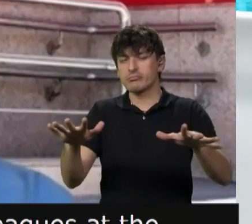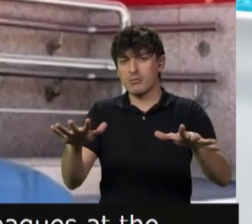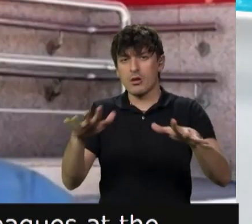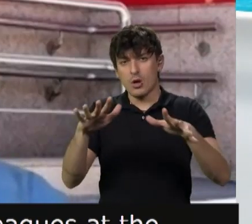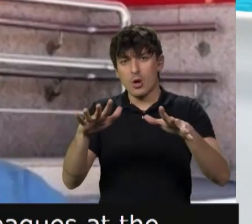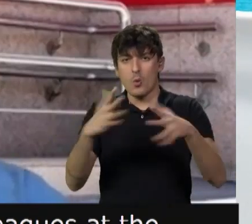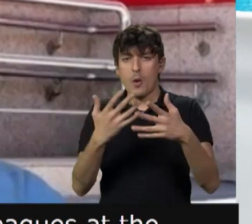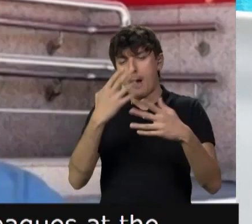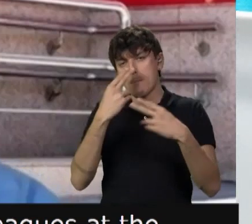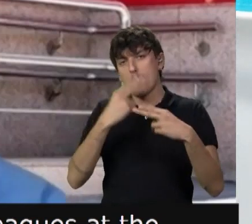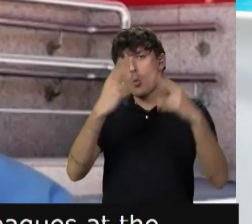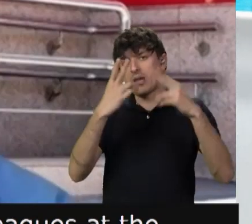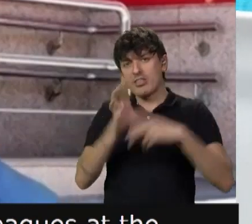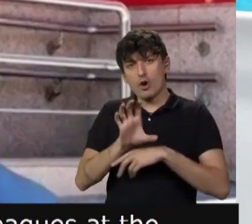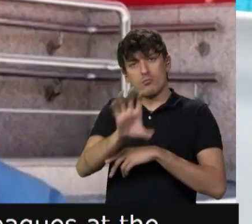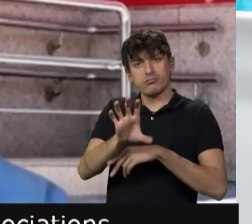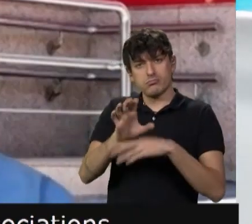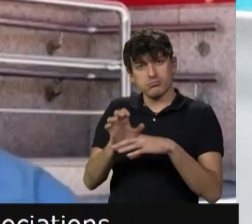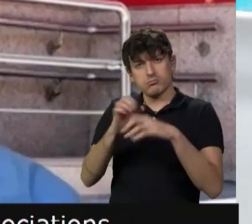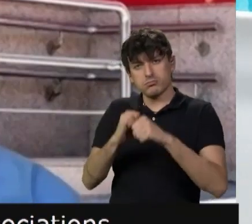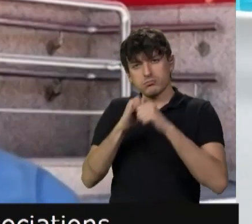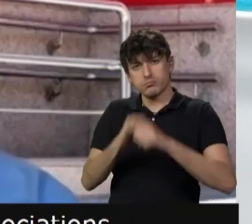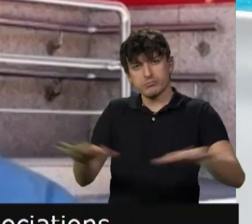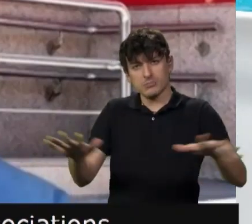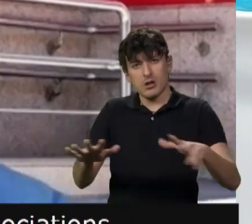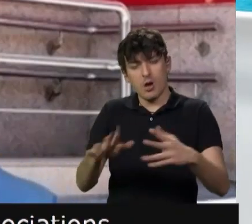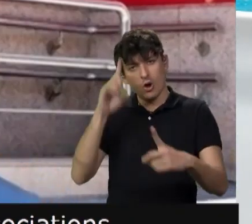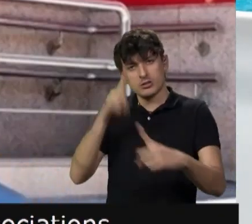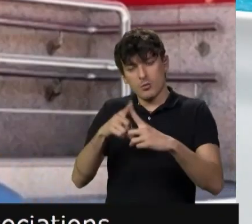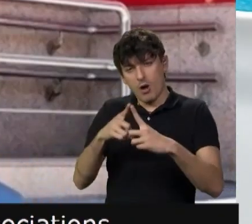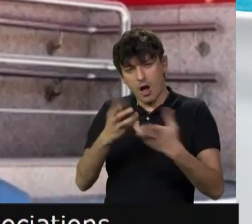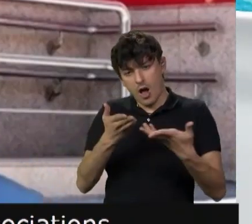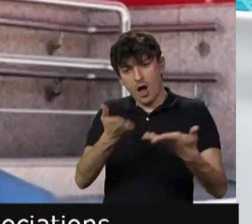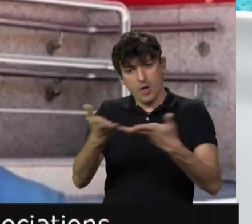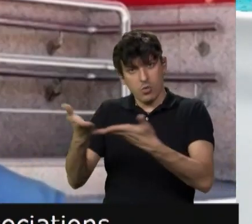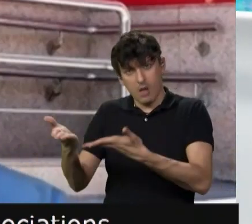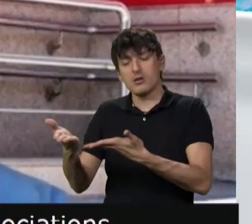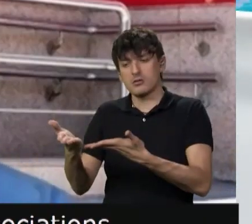they've disseminated a publication to help